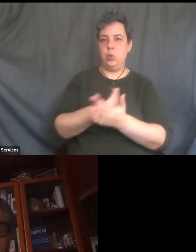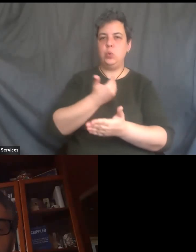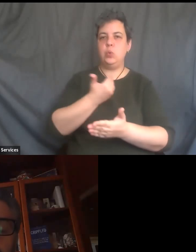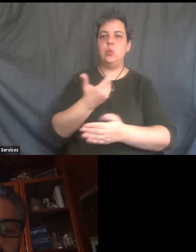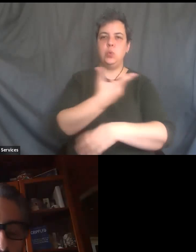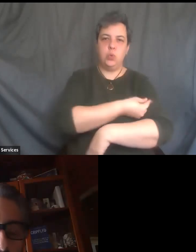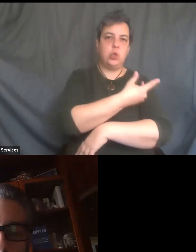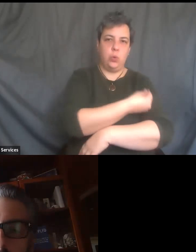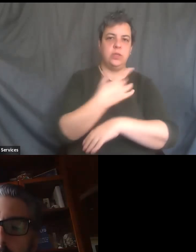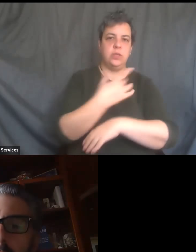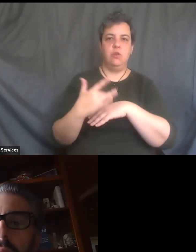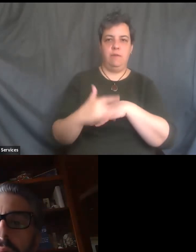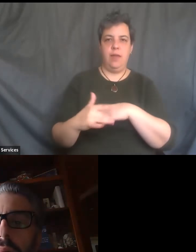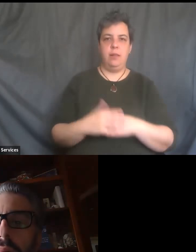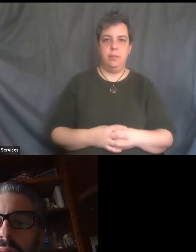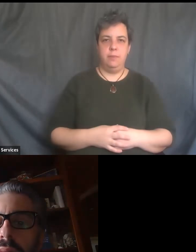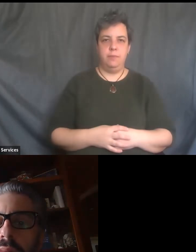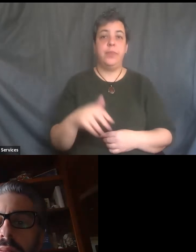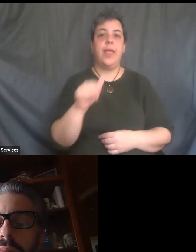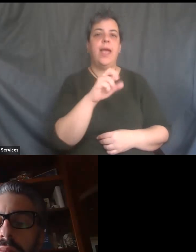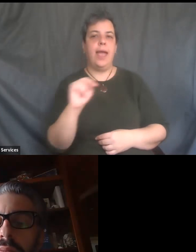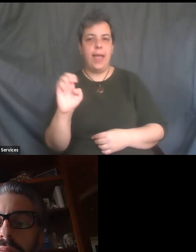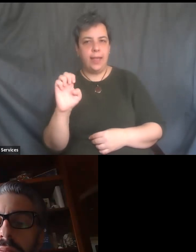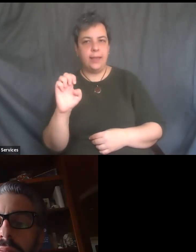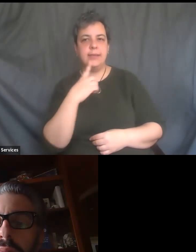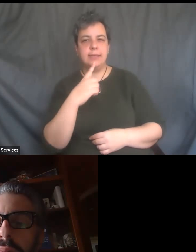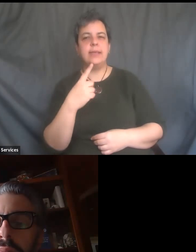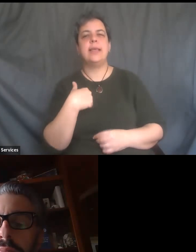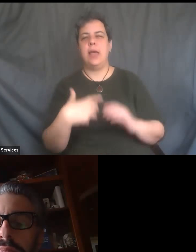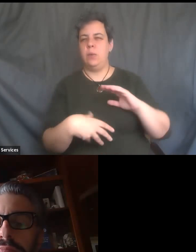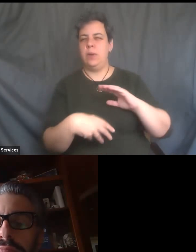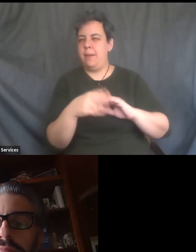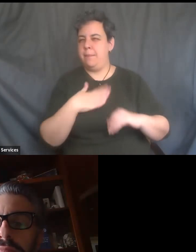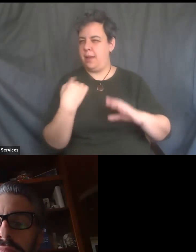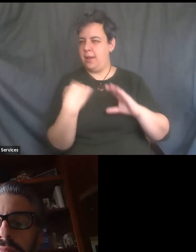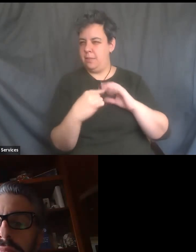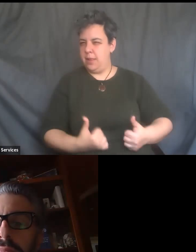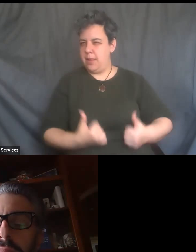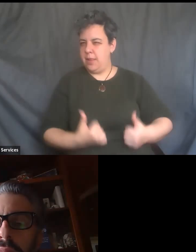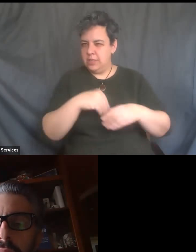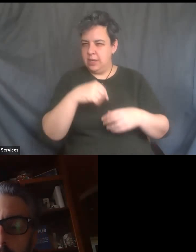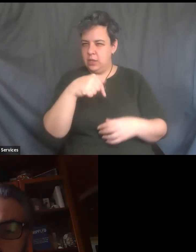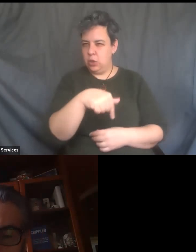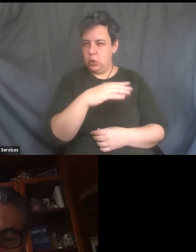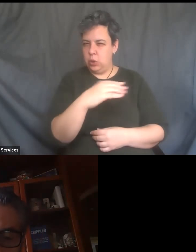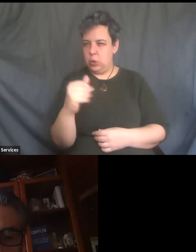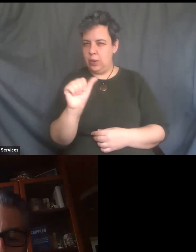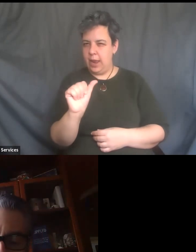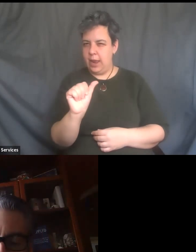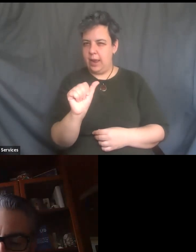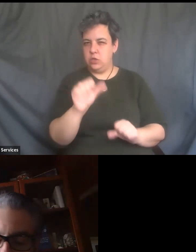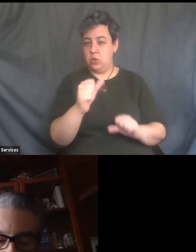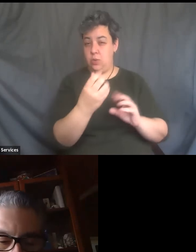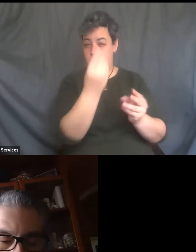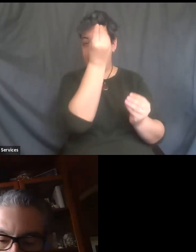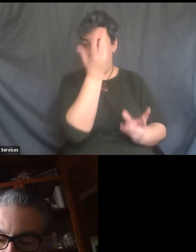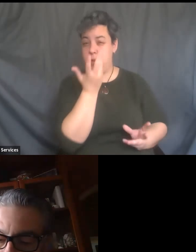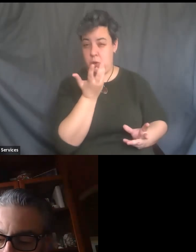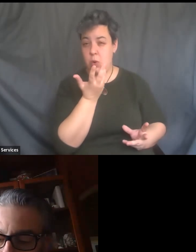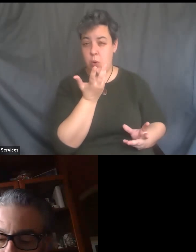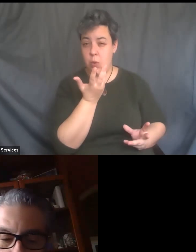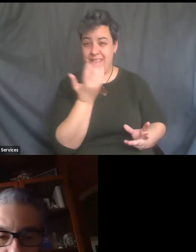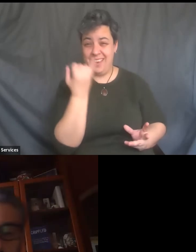will put my email address in the Q&A, so if you have more information, you'll be able to reach me. Thank you both very much. I